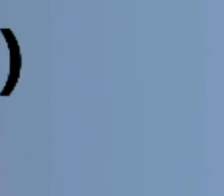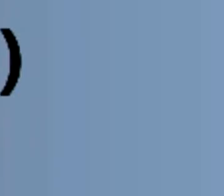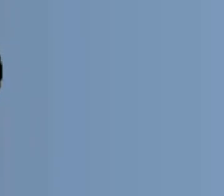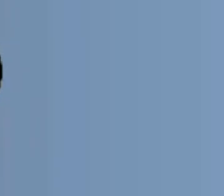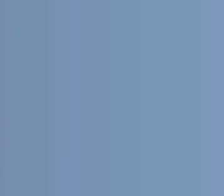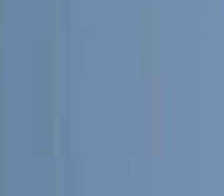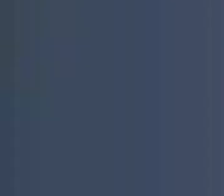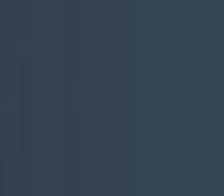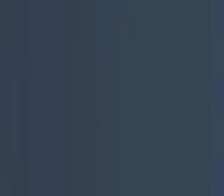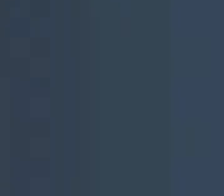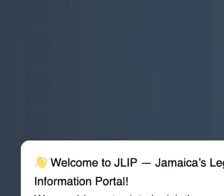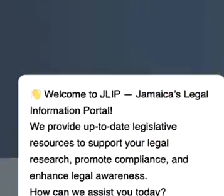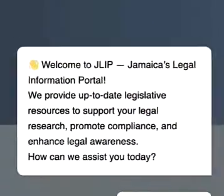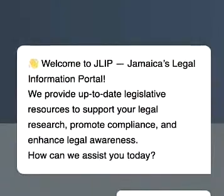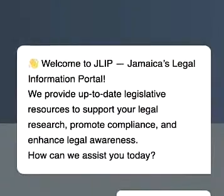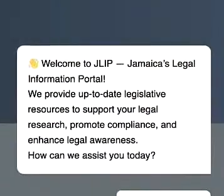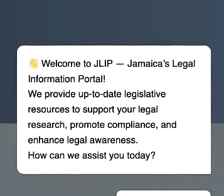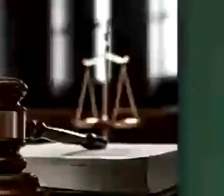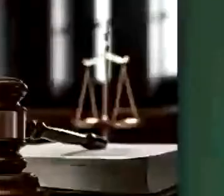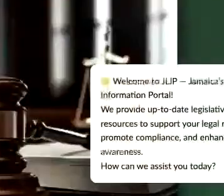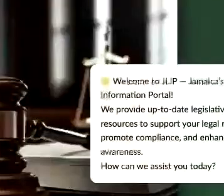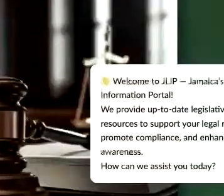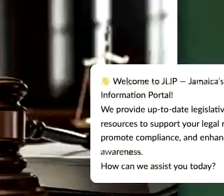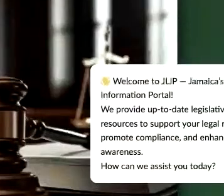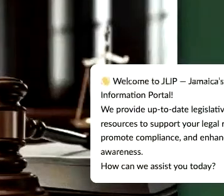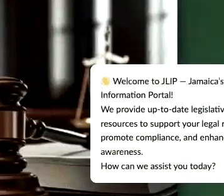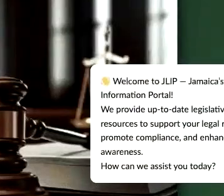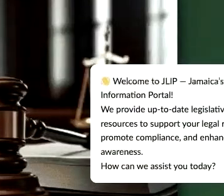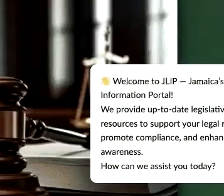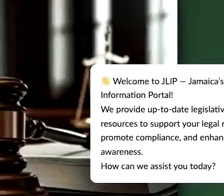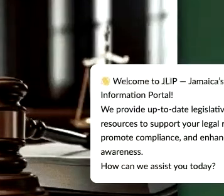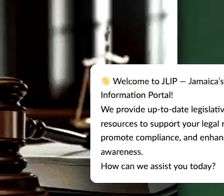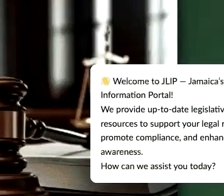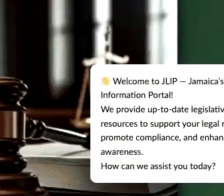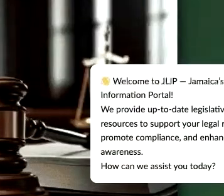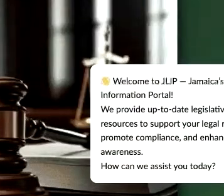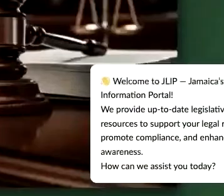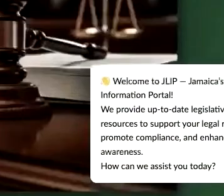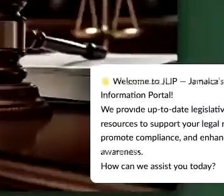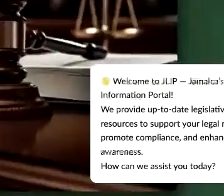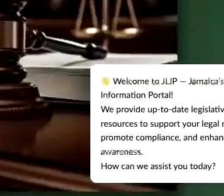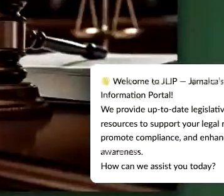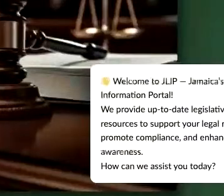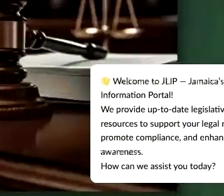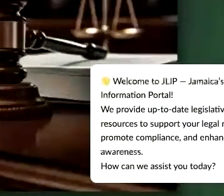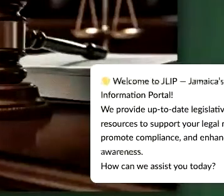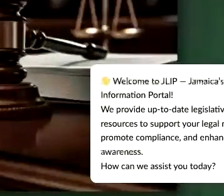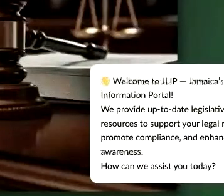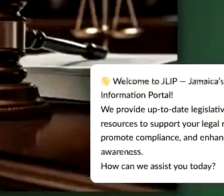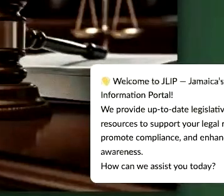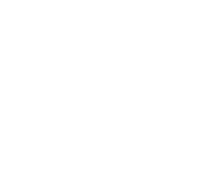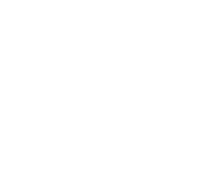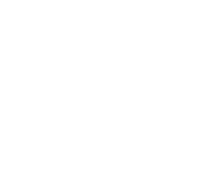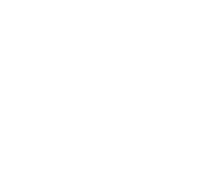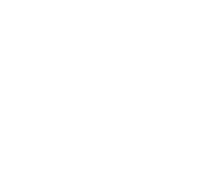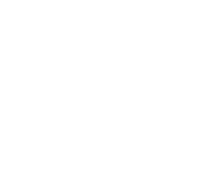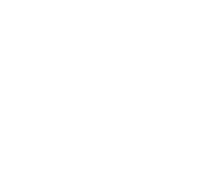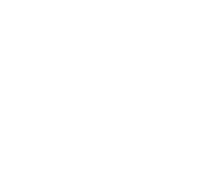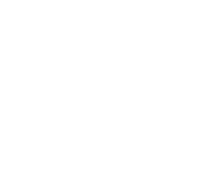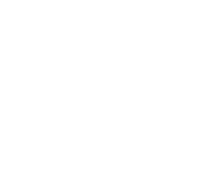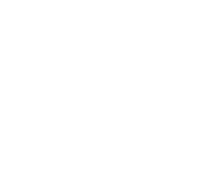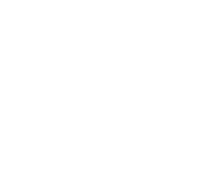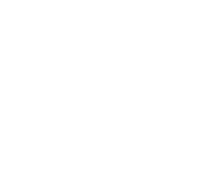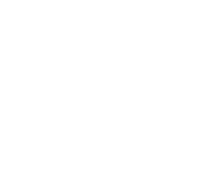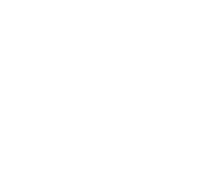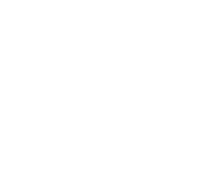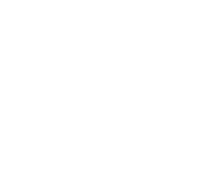Forum page. To participate in the forum, you'll need to register for the site first. Once registered, you can log in